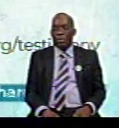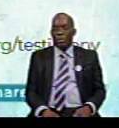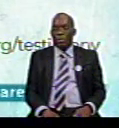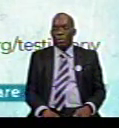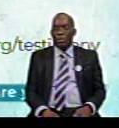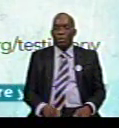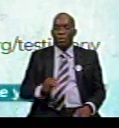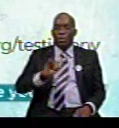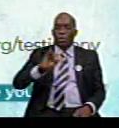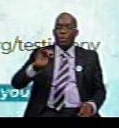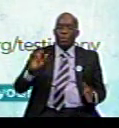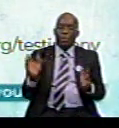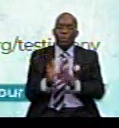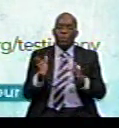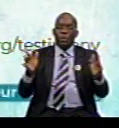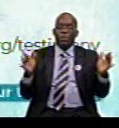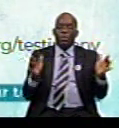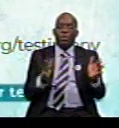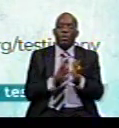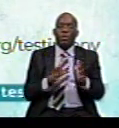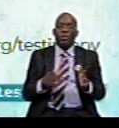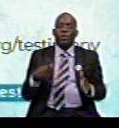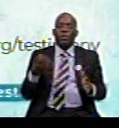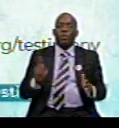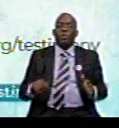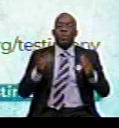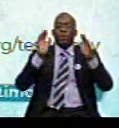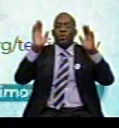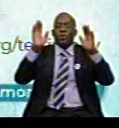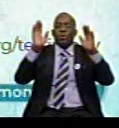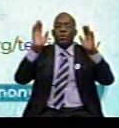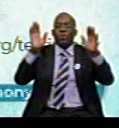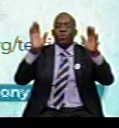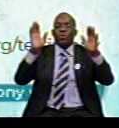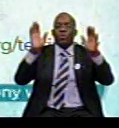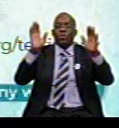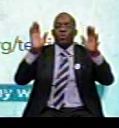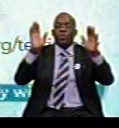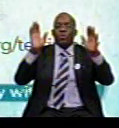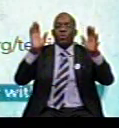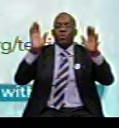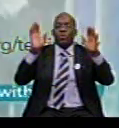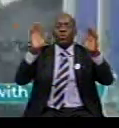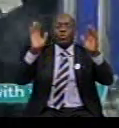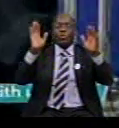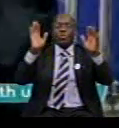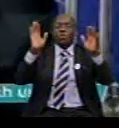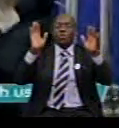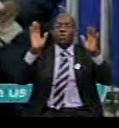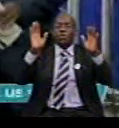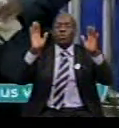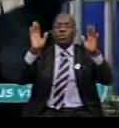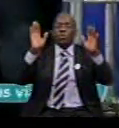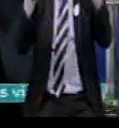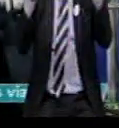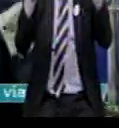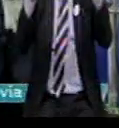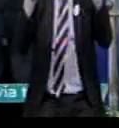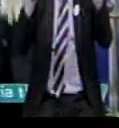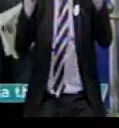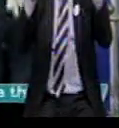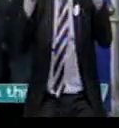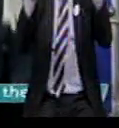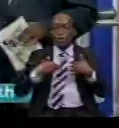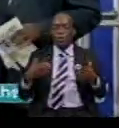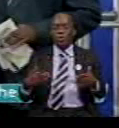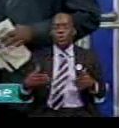Jesus, the miracle worker, is here working miracles. And we have a fresh, brand